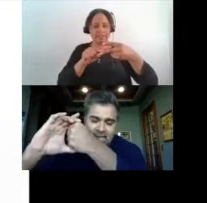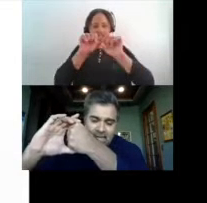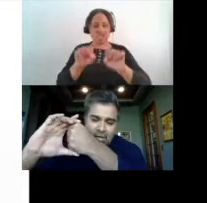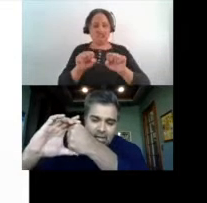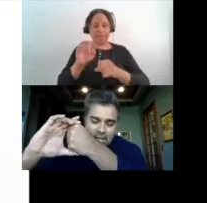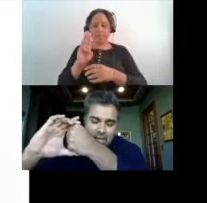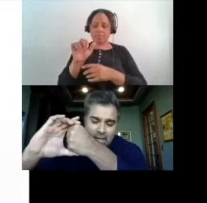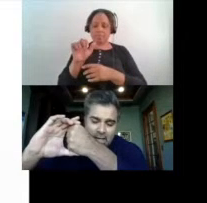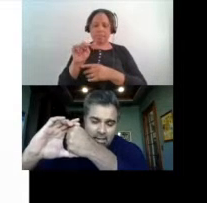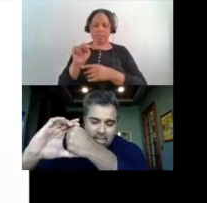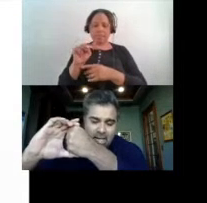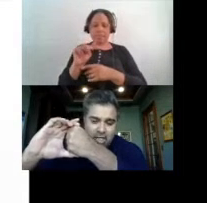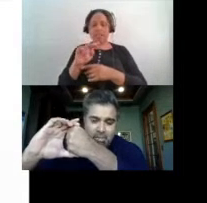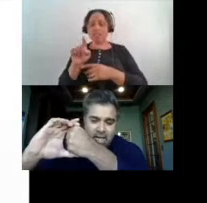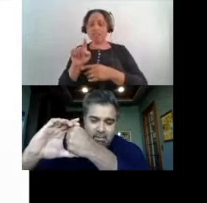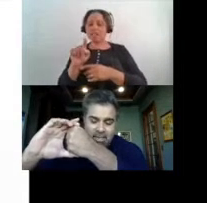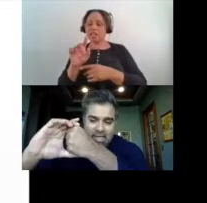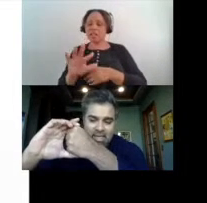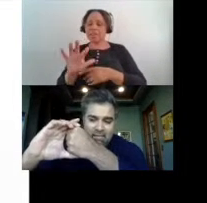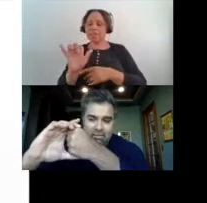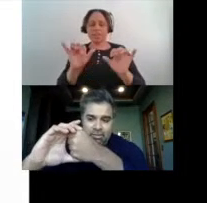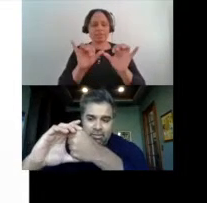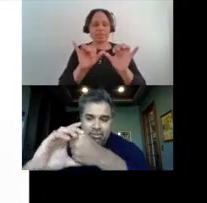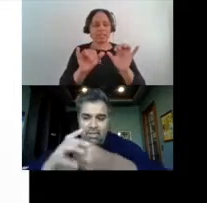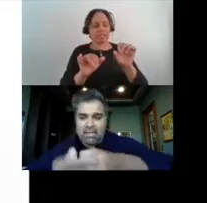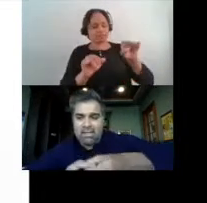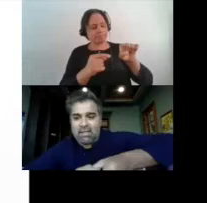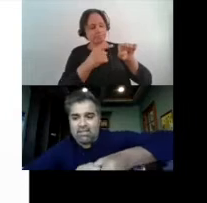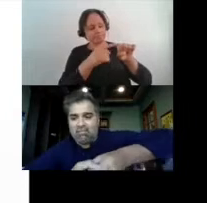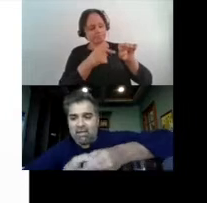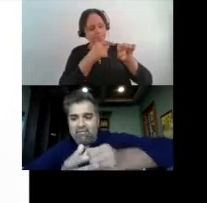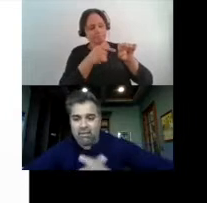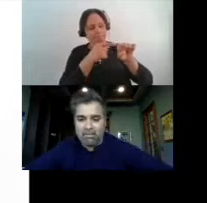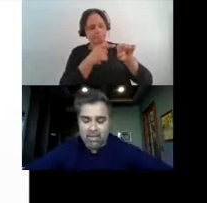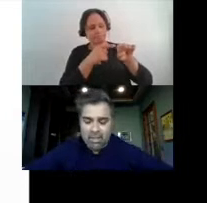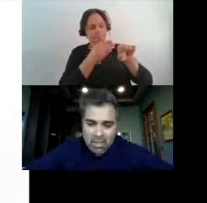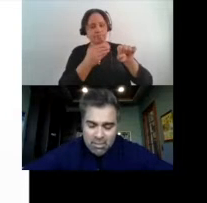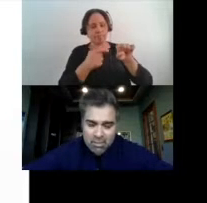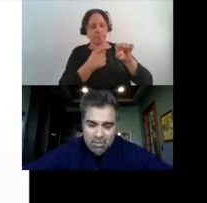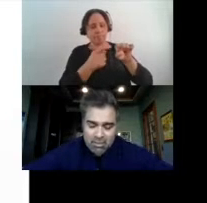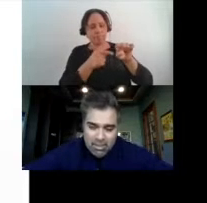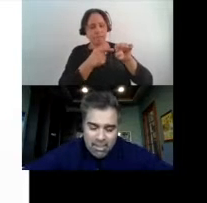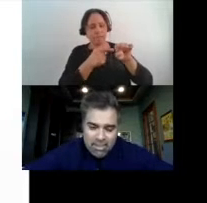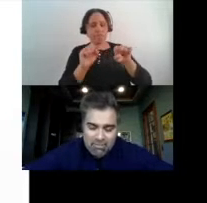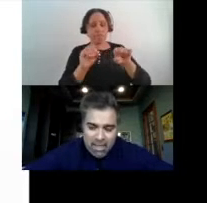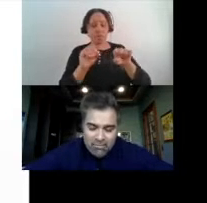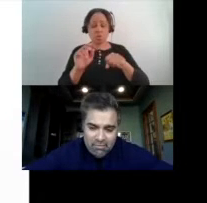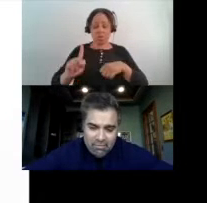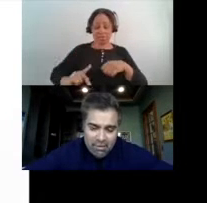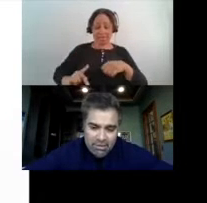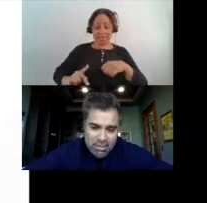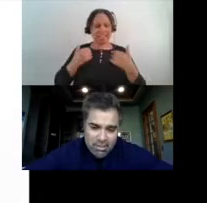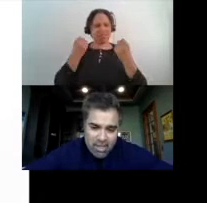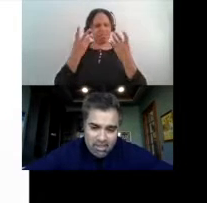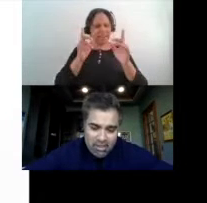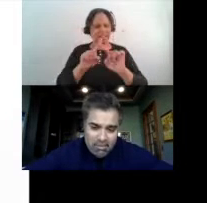And the area that's occupied by the kidney filter is the thickness of my finger. So the kidneys have a lot of different functions in